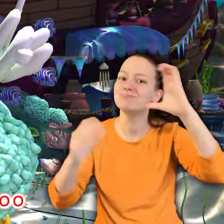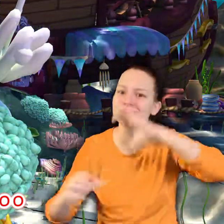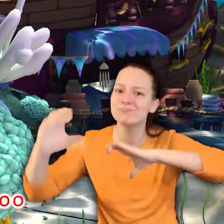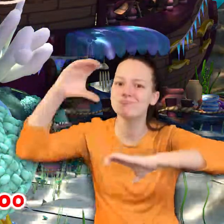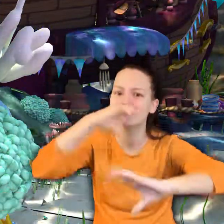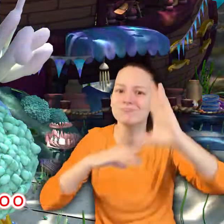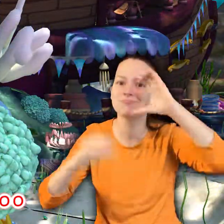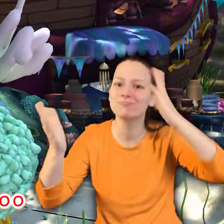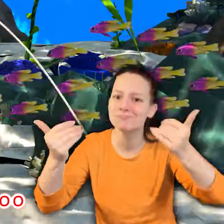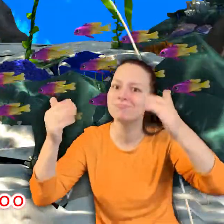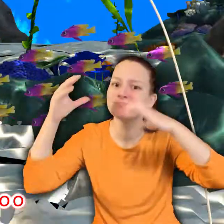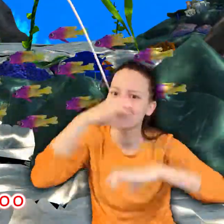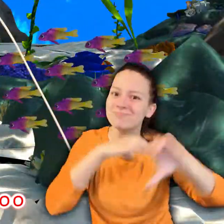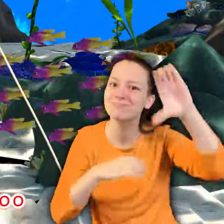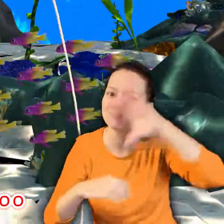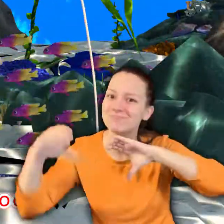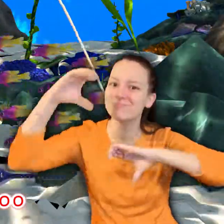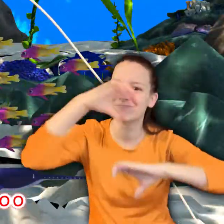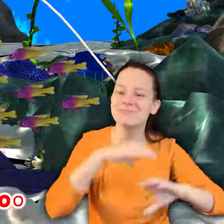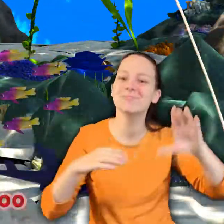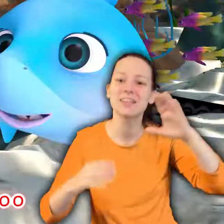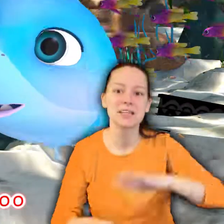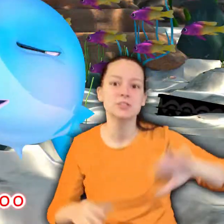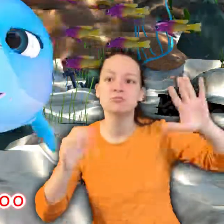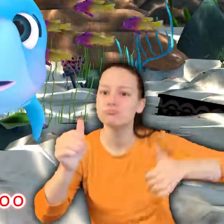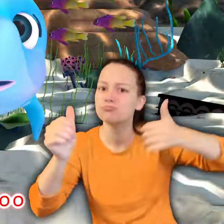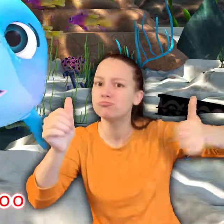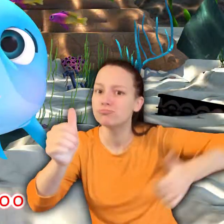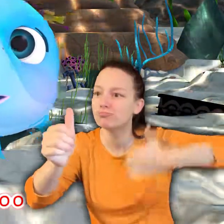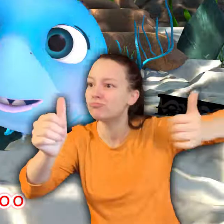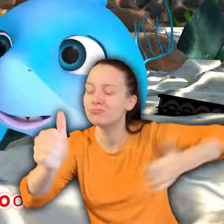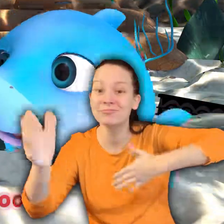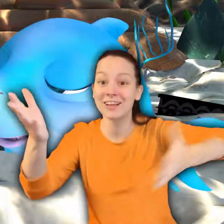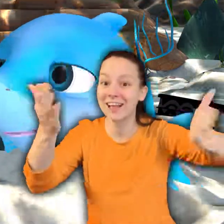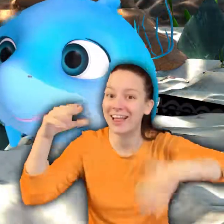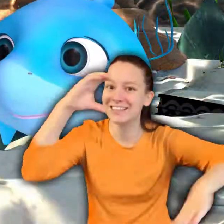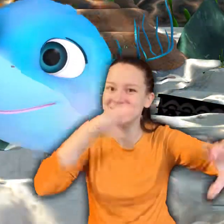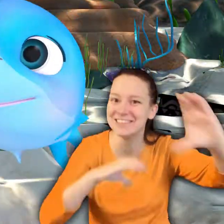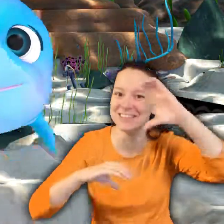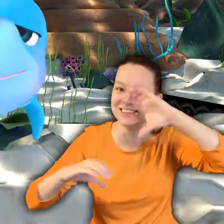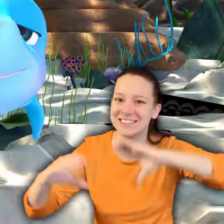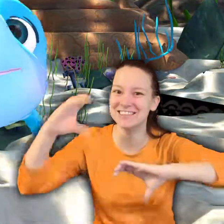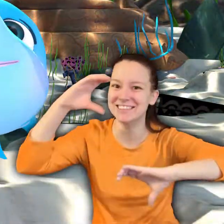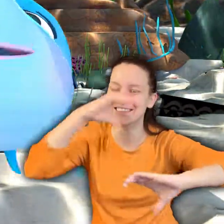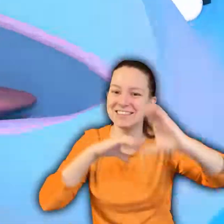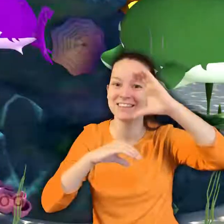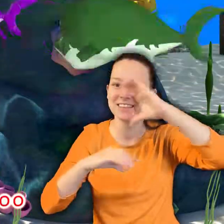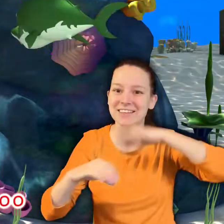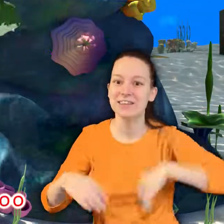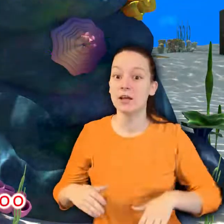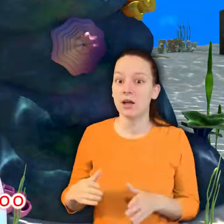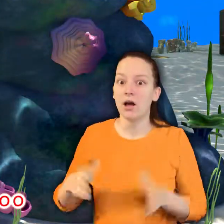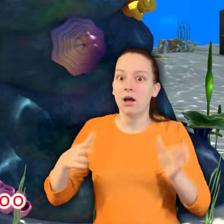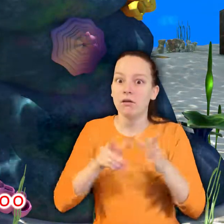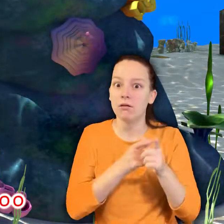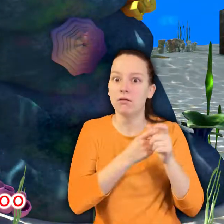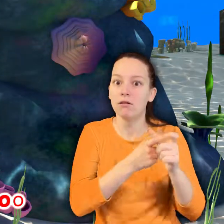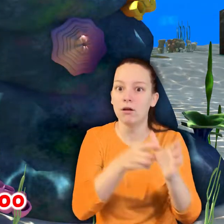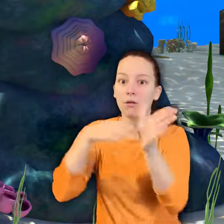hunt. Let's go hunt. Let's go hunt. Let's go hunt. Run